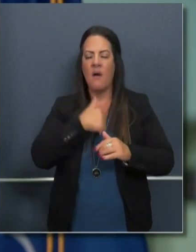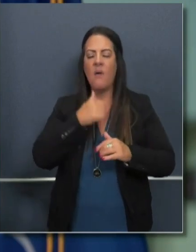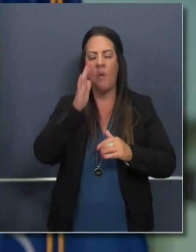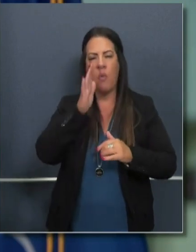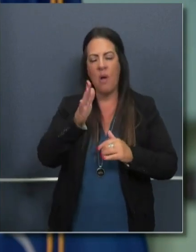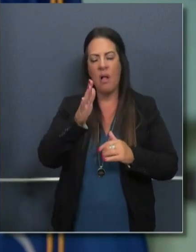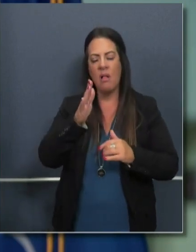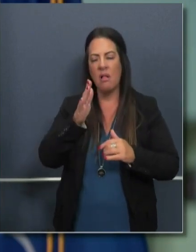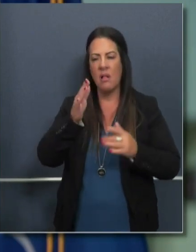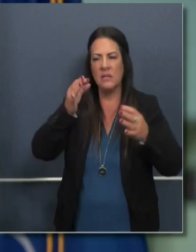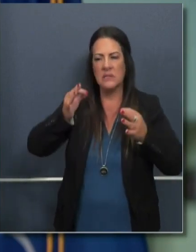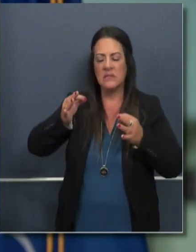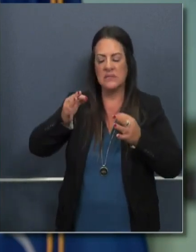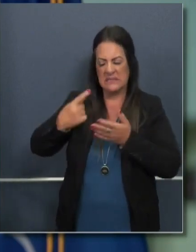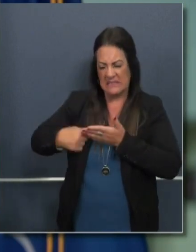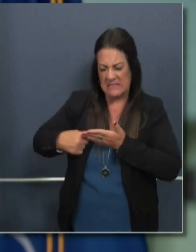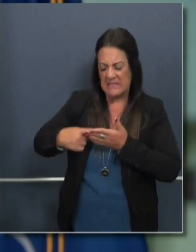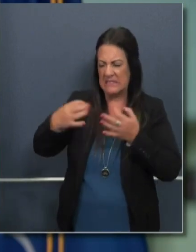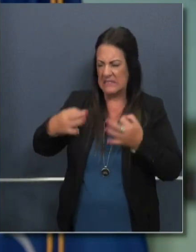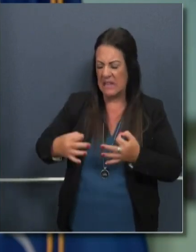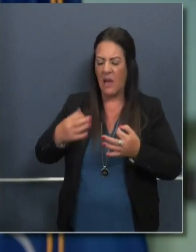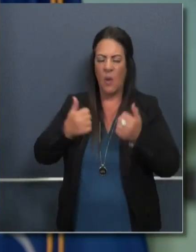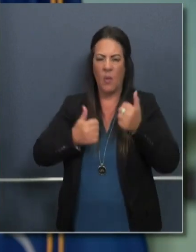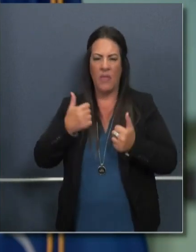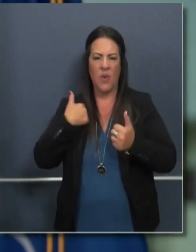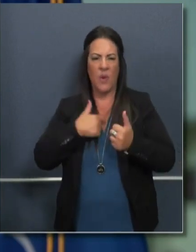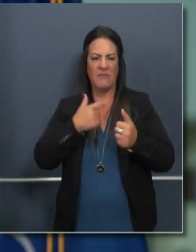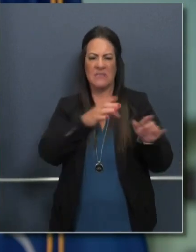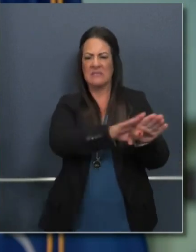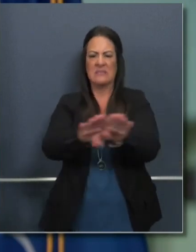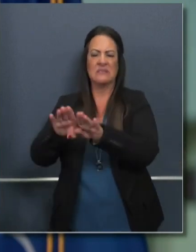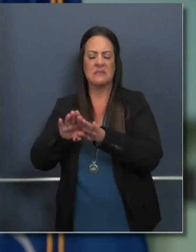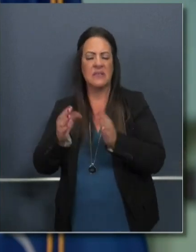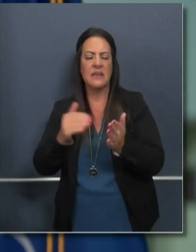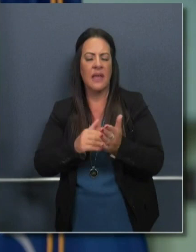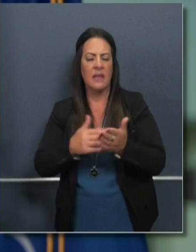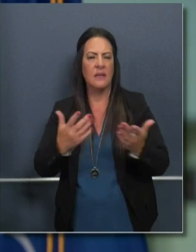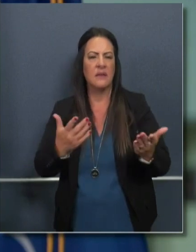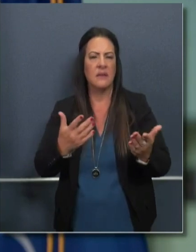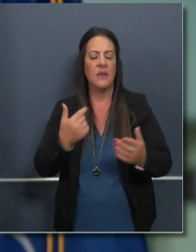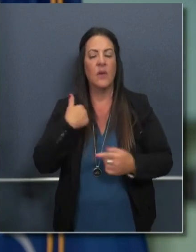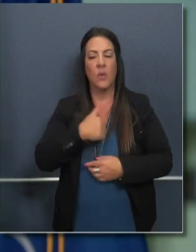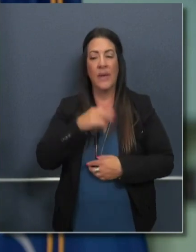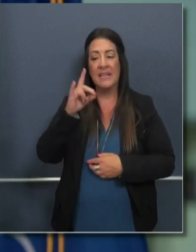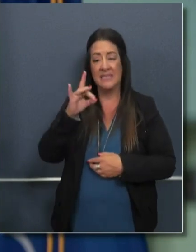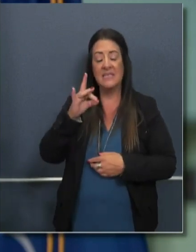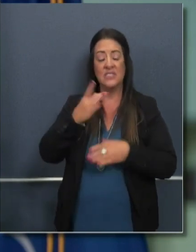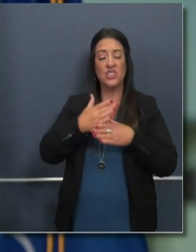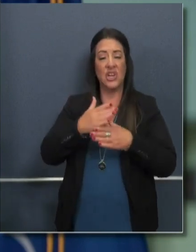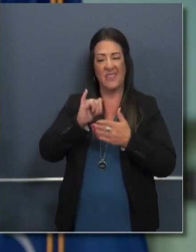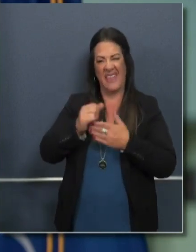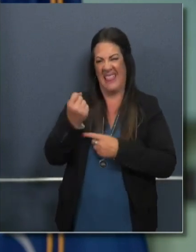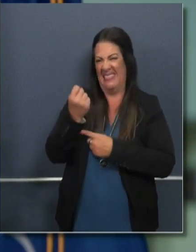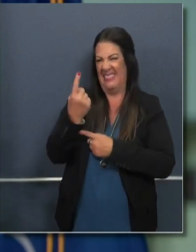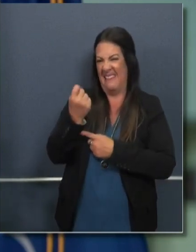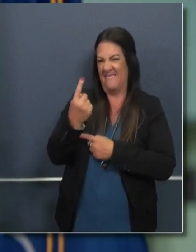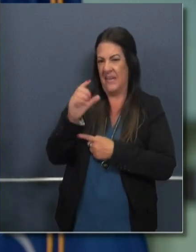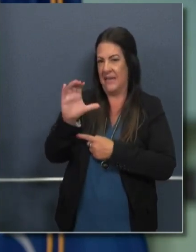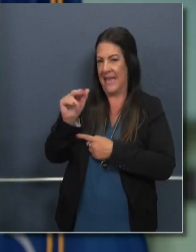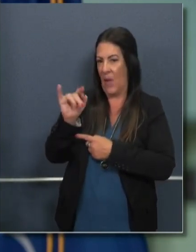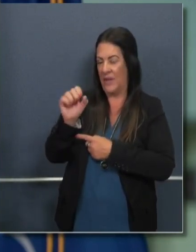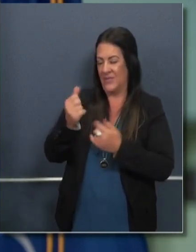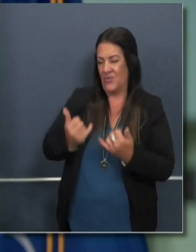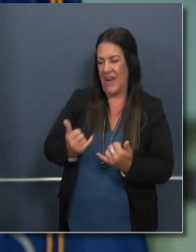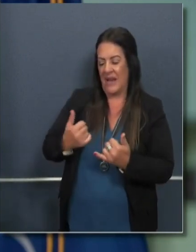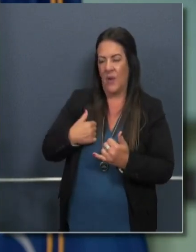are debated and discussed. We put out very publicly those 11 counties that we are monitoring,